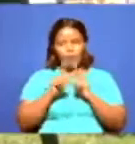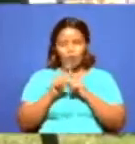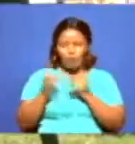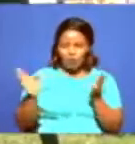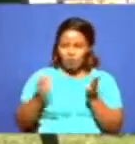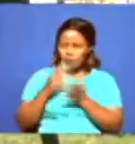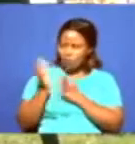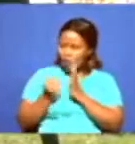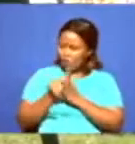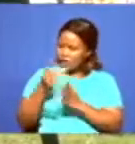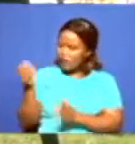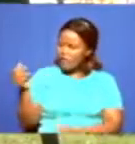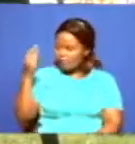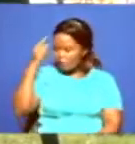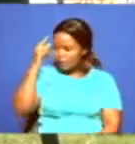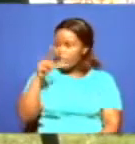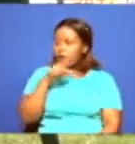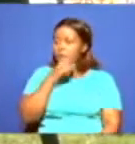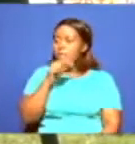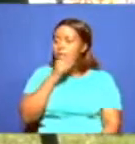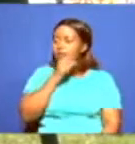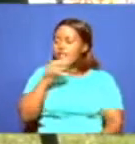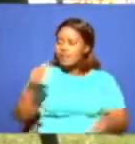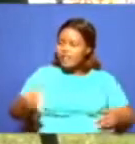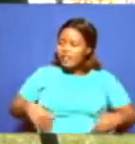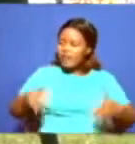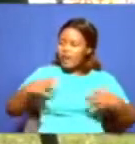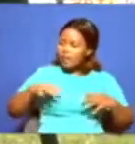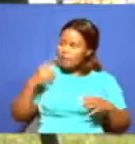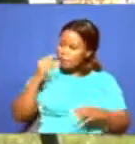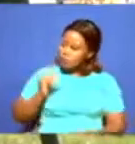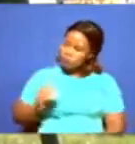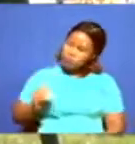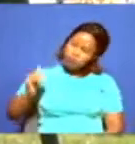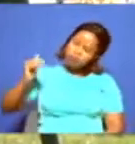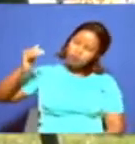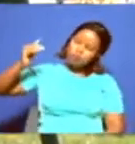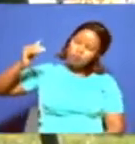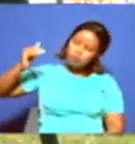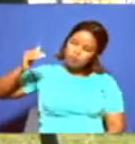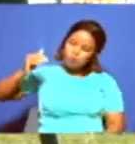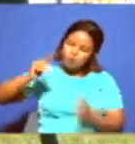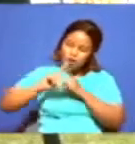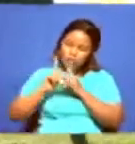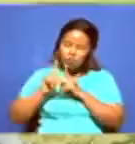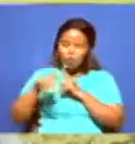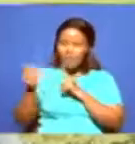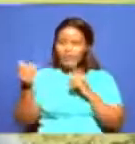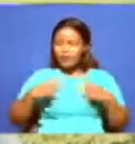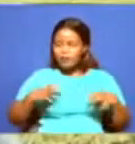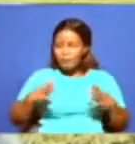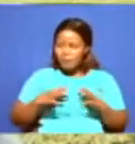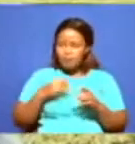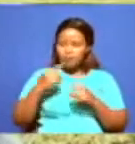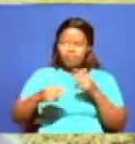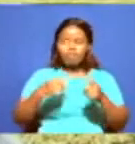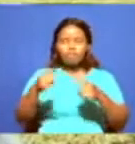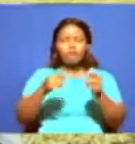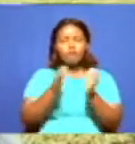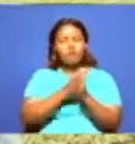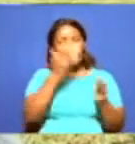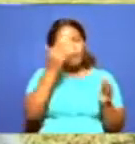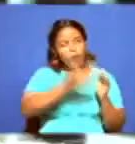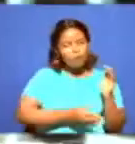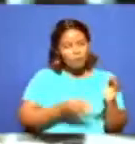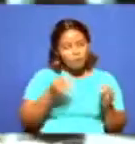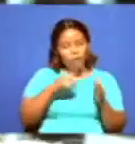men. Young people grow up there, and you know, your generation, you know, is taught on what to expect and